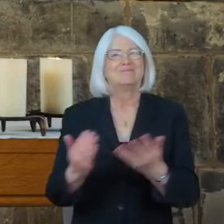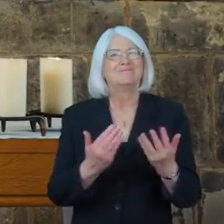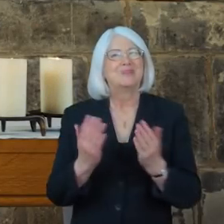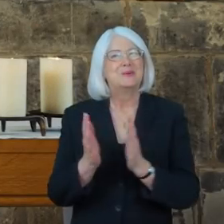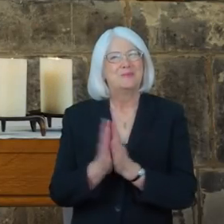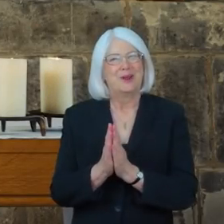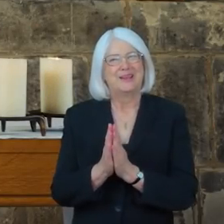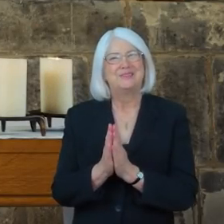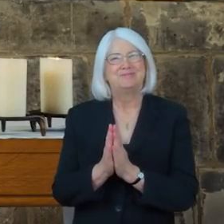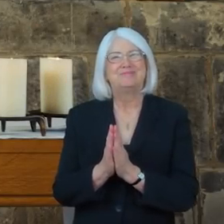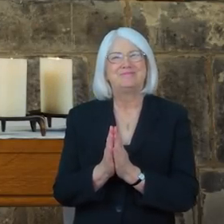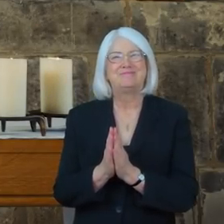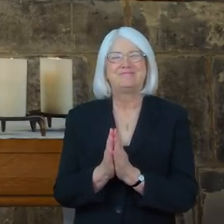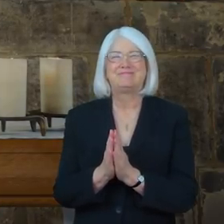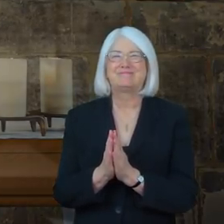Let us pray.